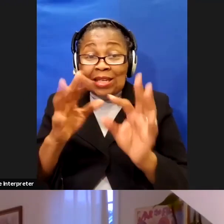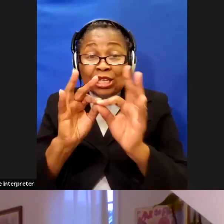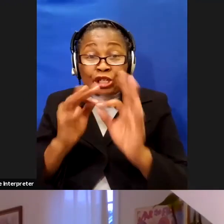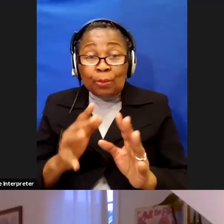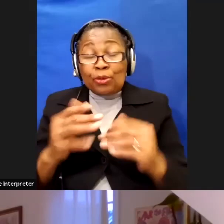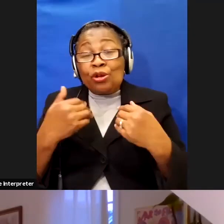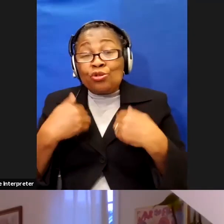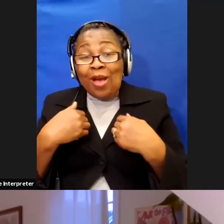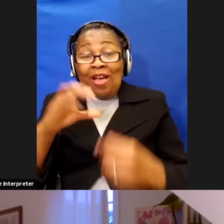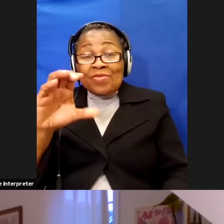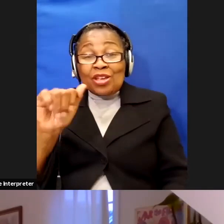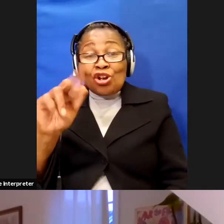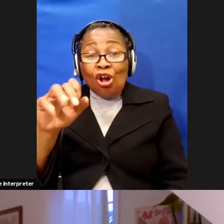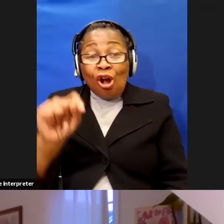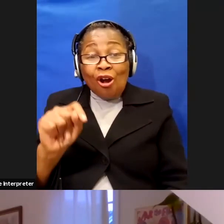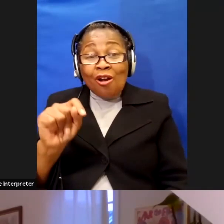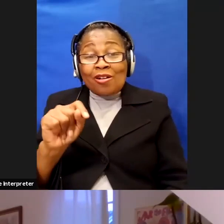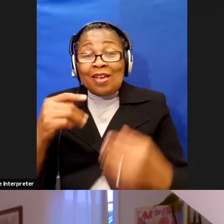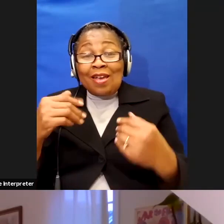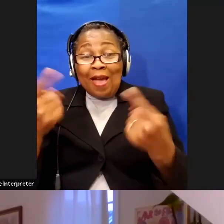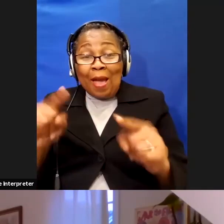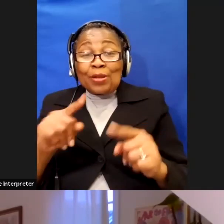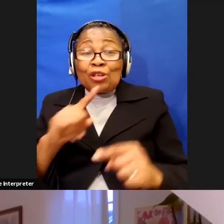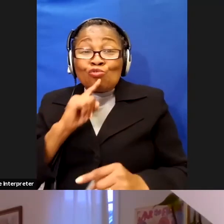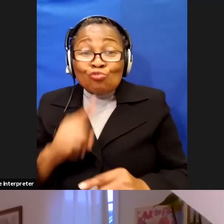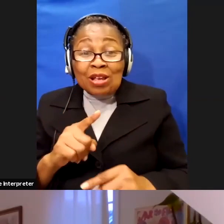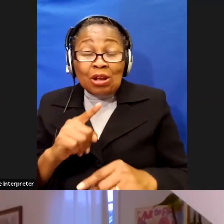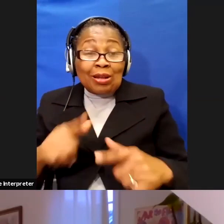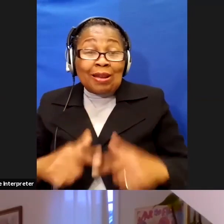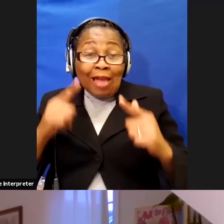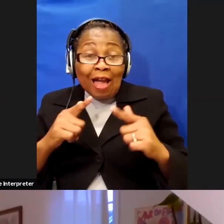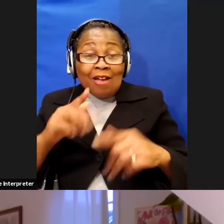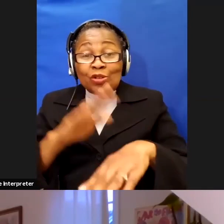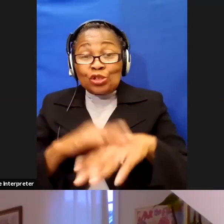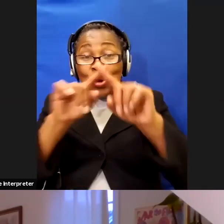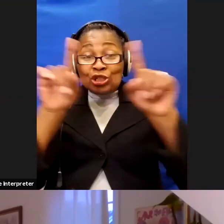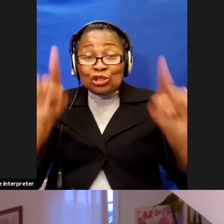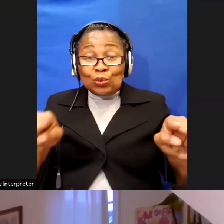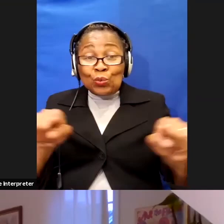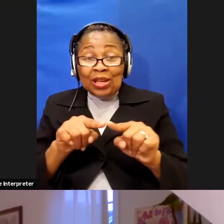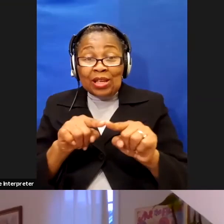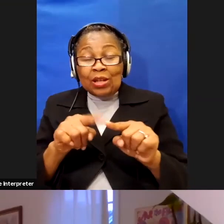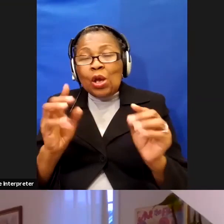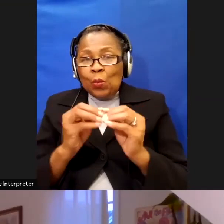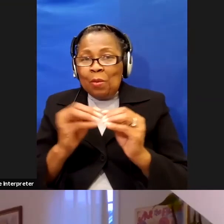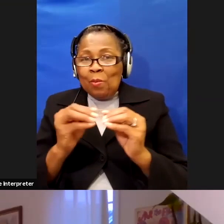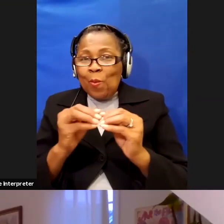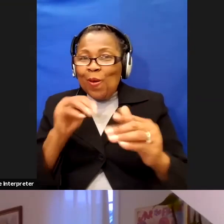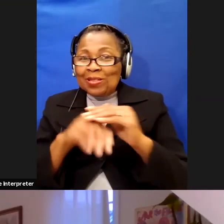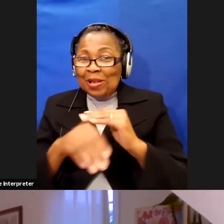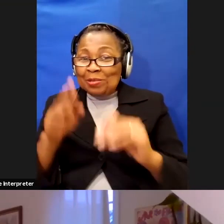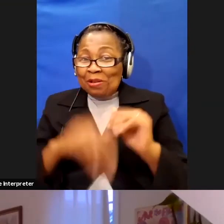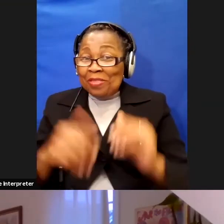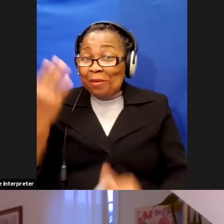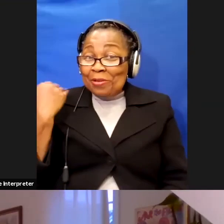cart happening real and live and on screen, taking place. I'm finding in some ways we're more accessible than we were. There